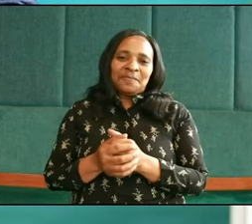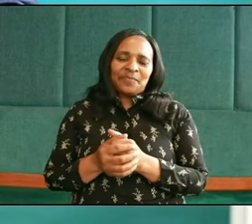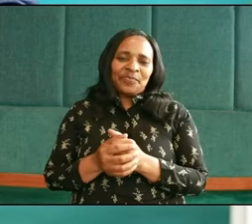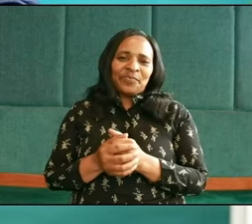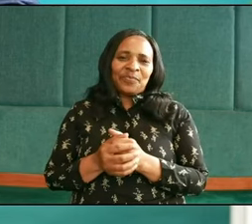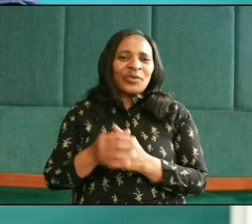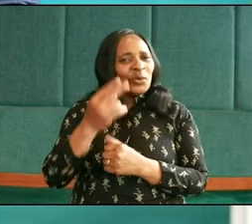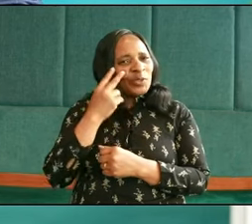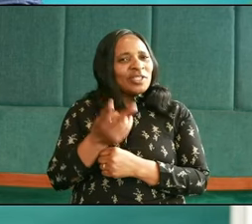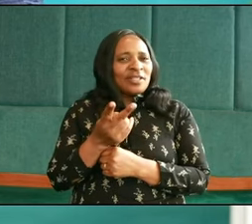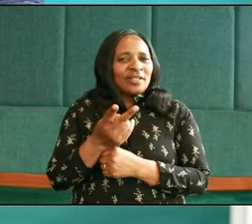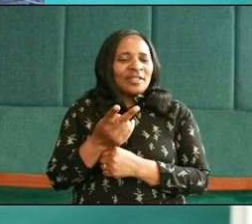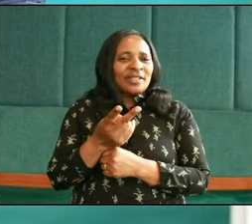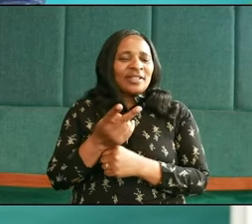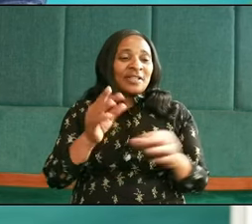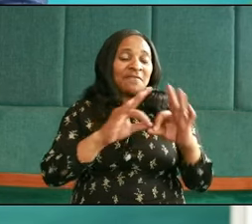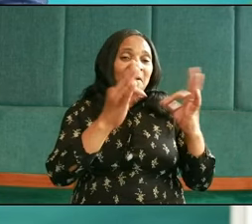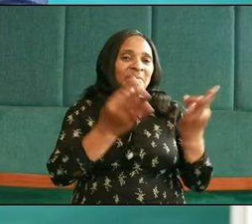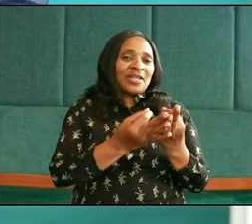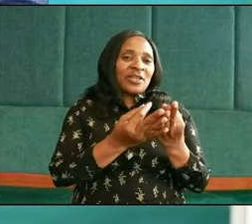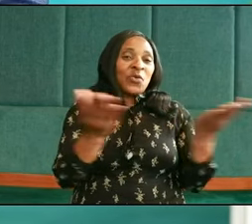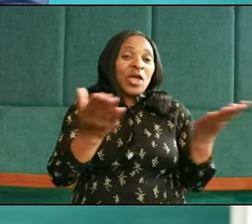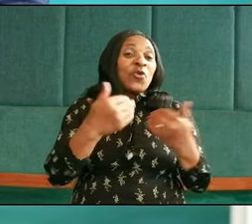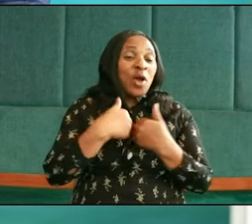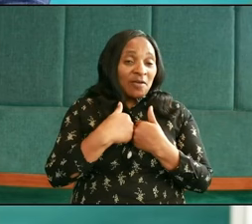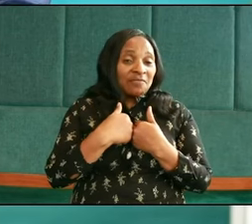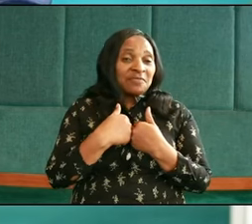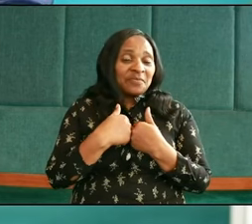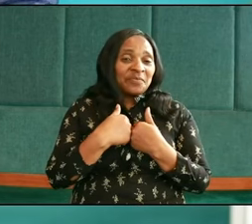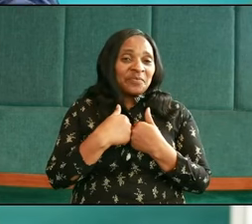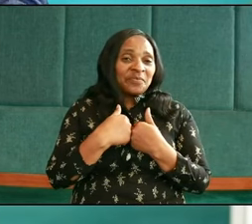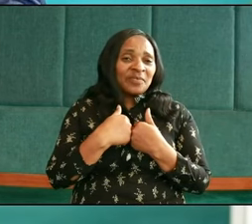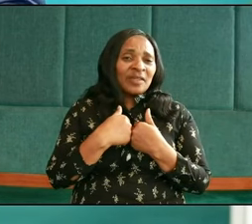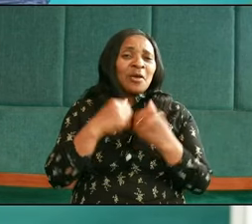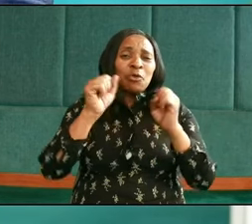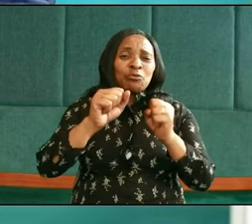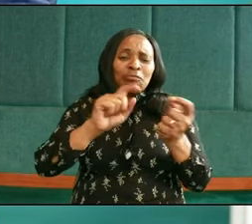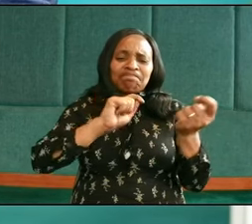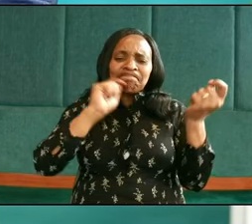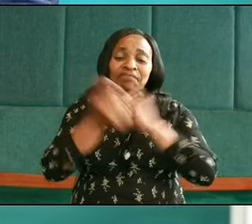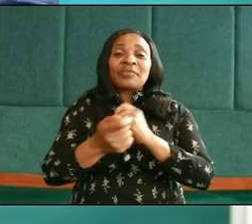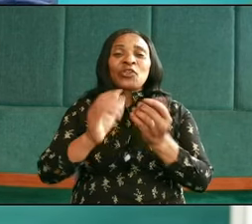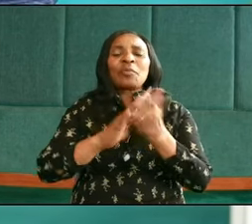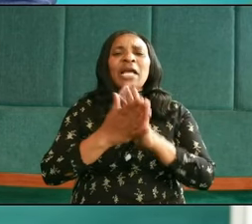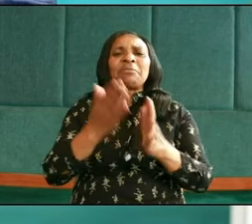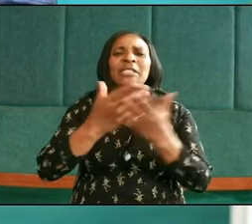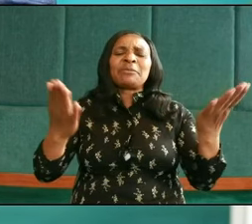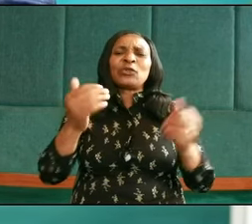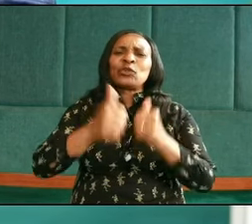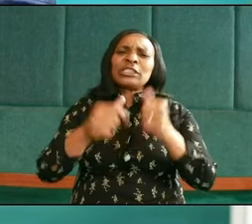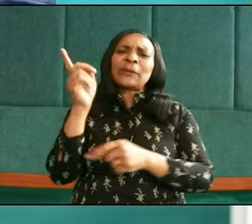By the way, you see that family where you are in, it can turn up to be something that is very